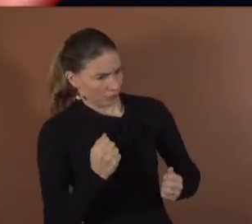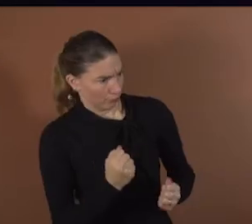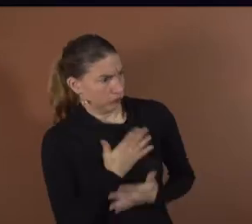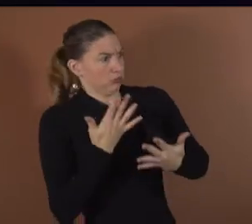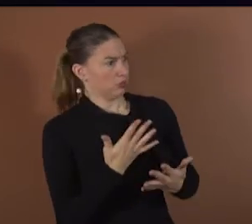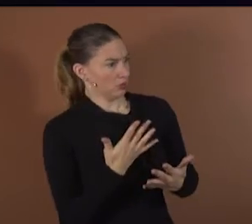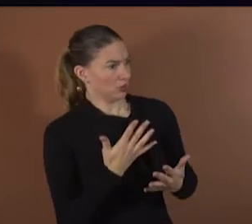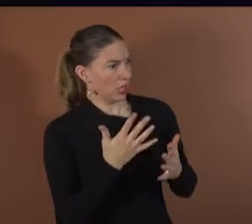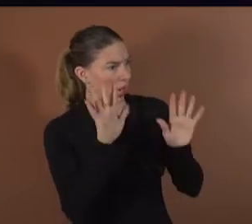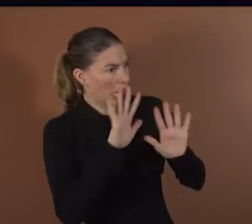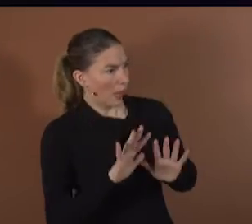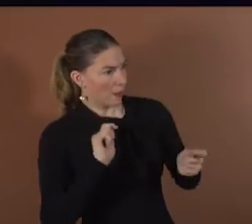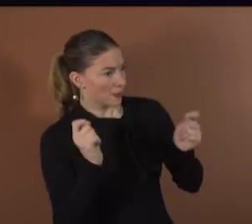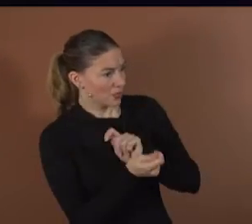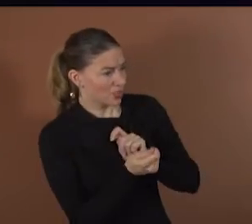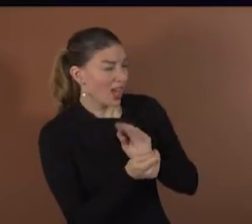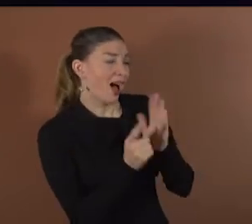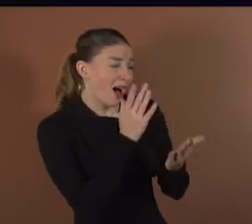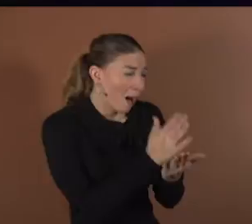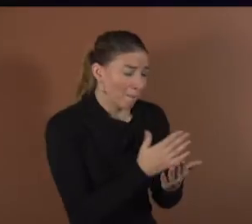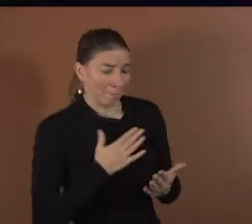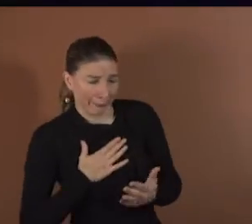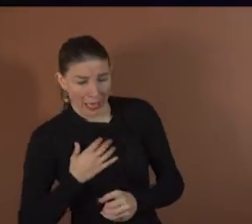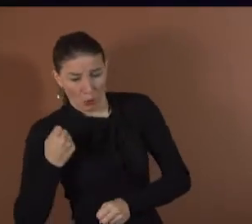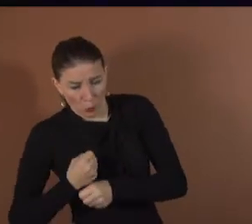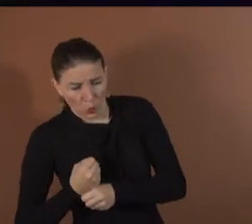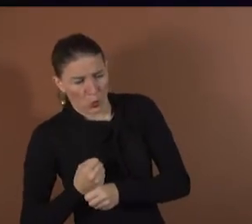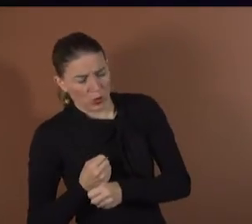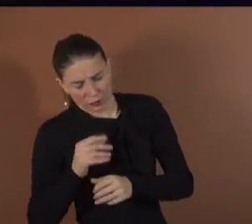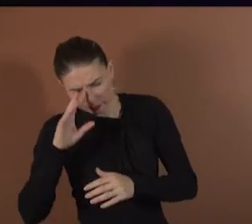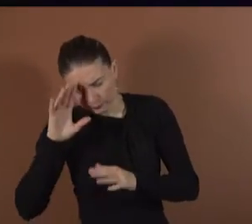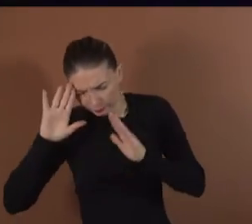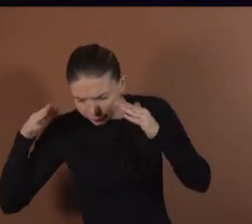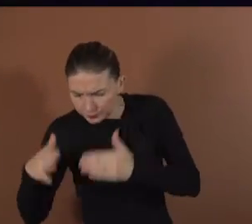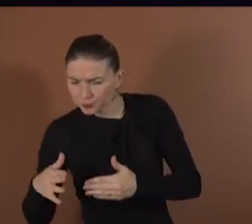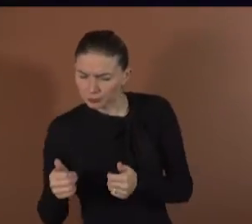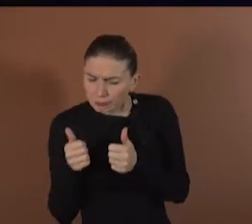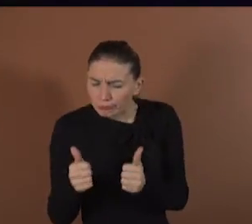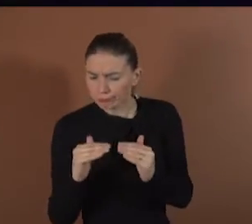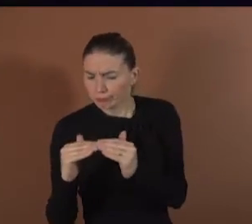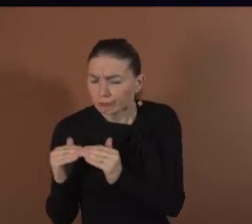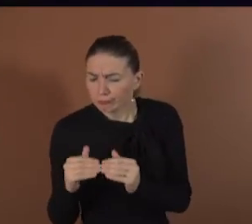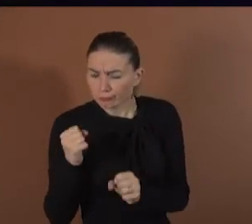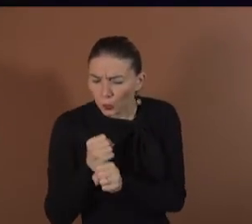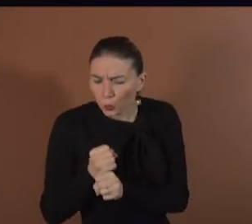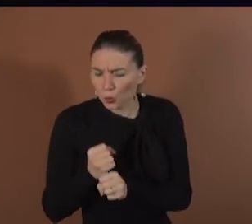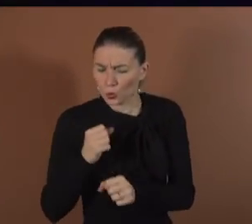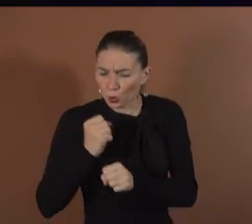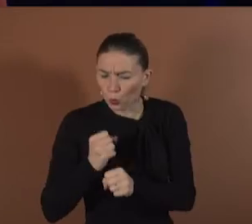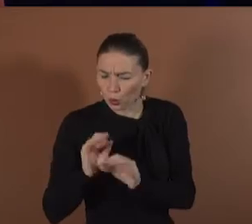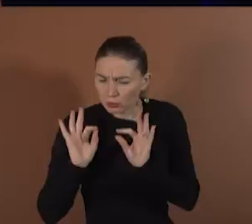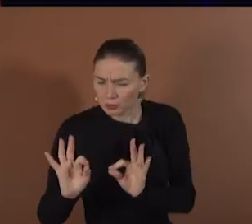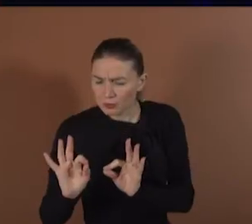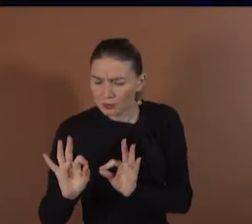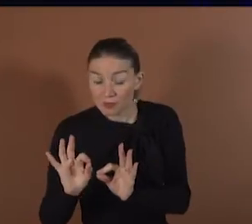in fact, my job is to work for decent work and job creation. And she said, it's very simple why I,